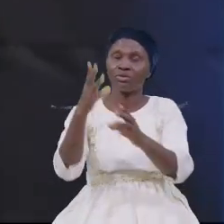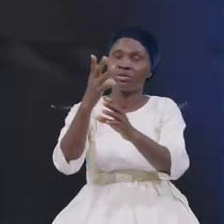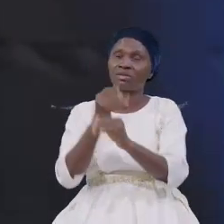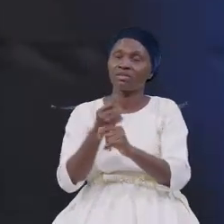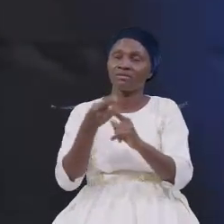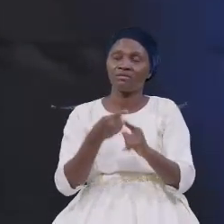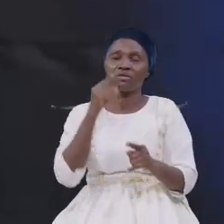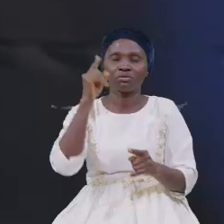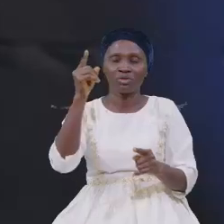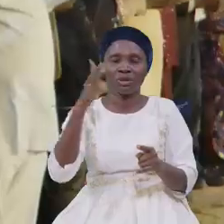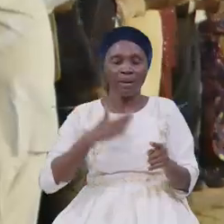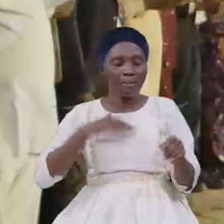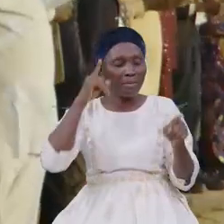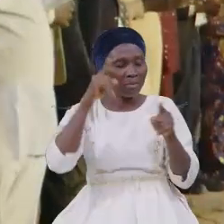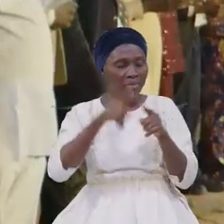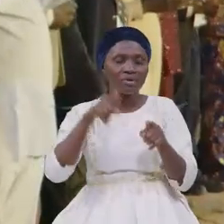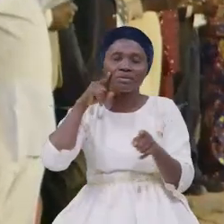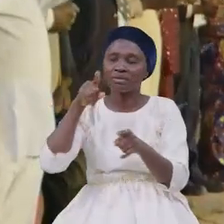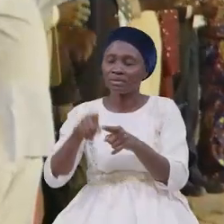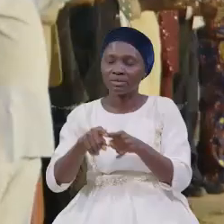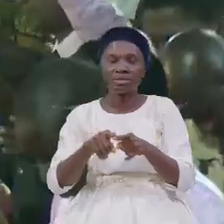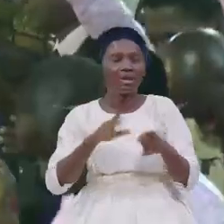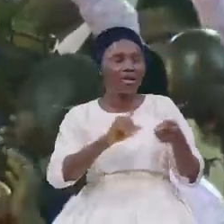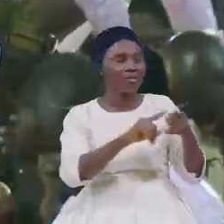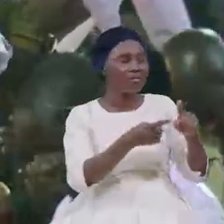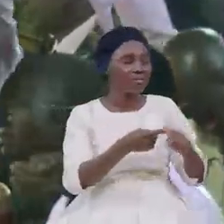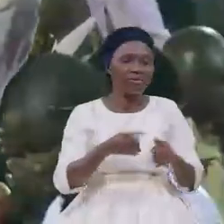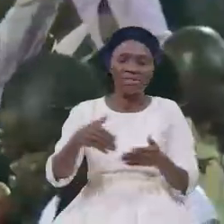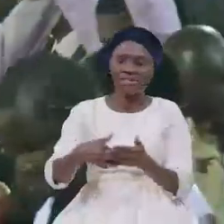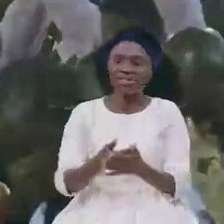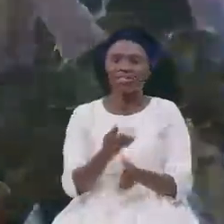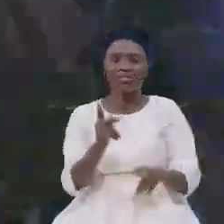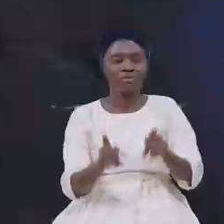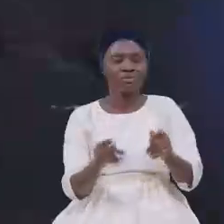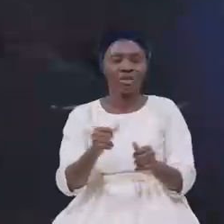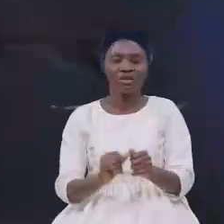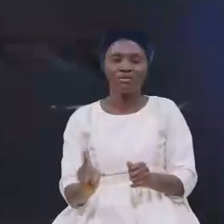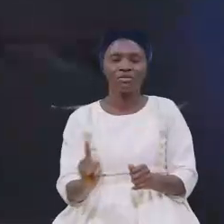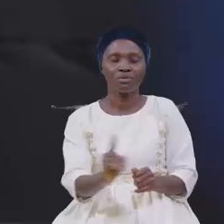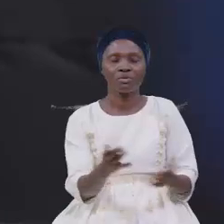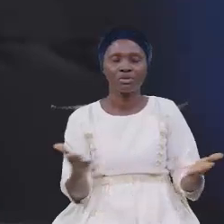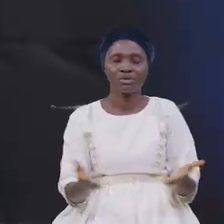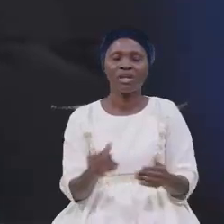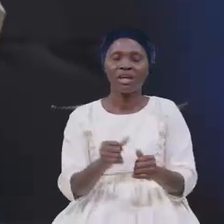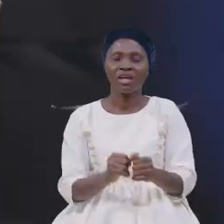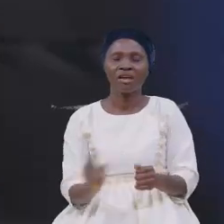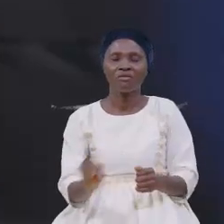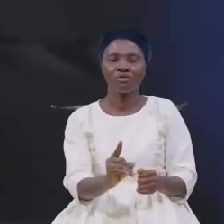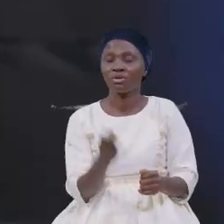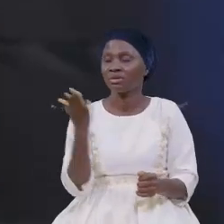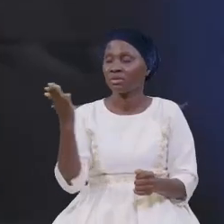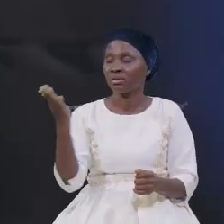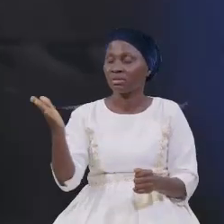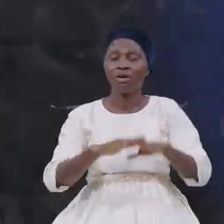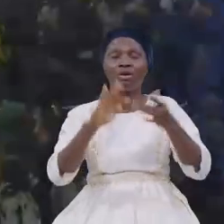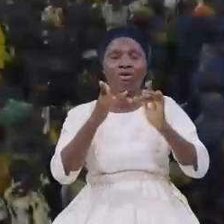brother, my sister, my friend, a newcomer, everyone here, everyone there online,